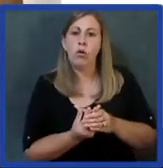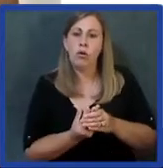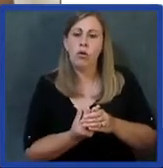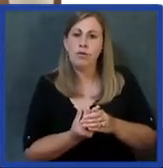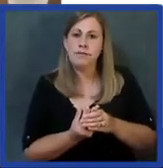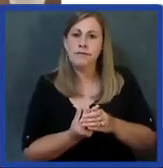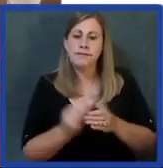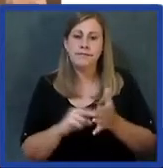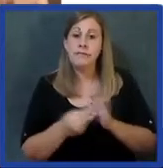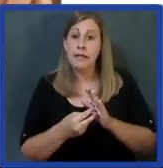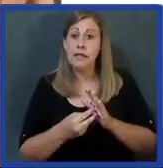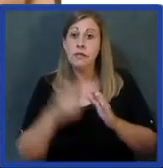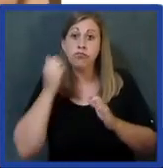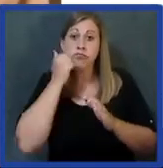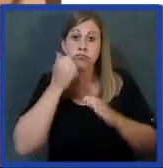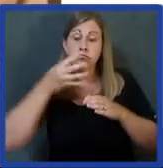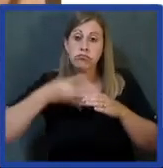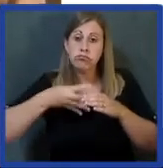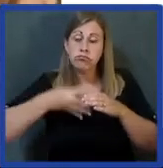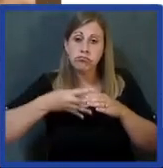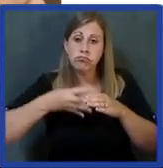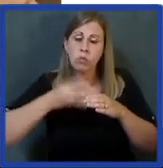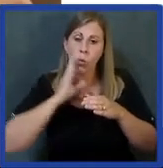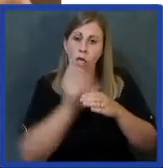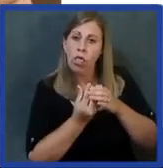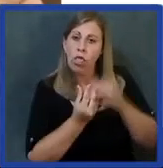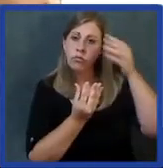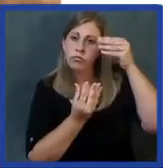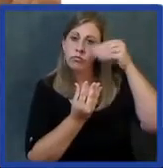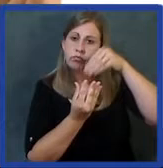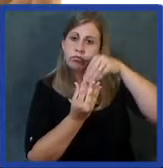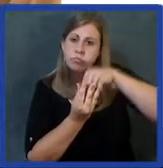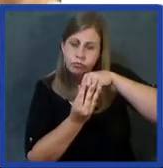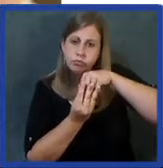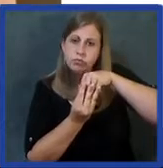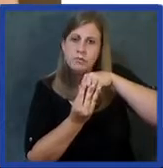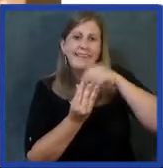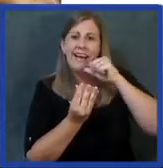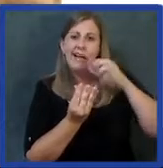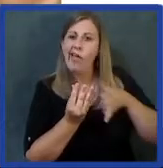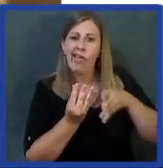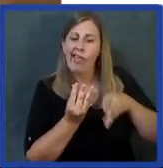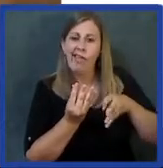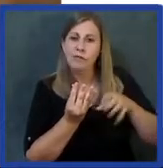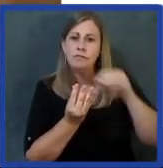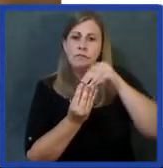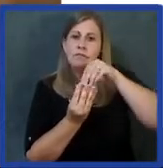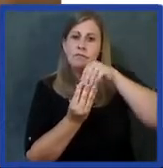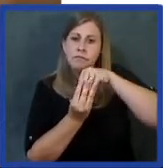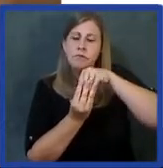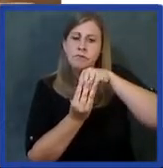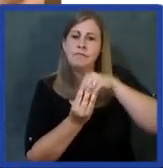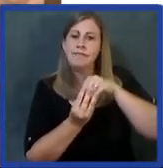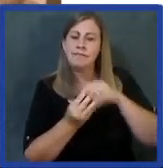flowing, blood collects in here and it goes in the cup. This wall is touching your vaginal wall, and so nothing